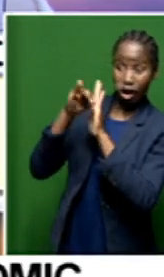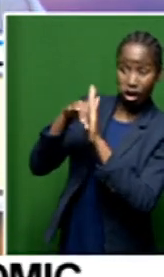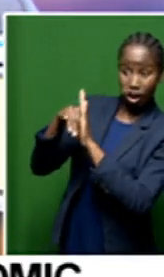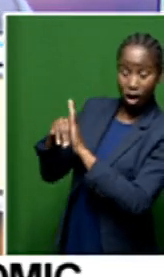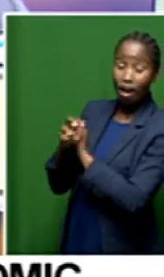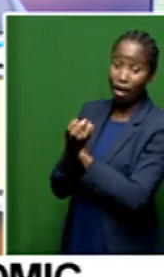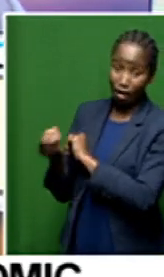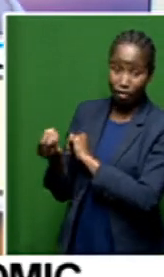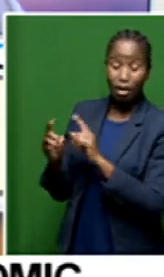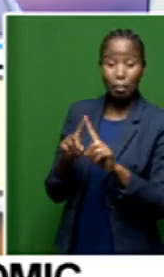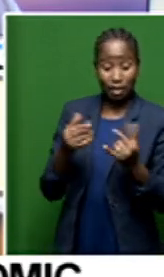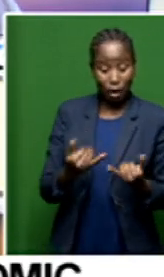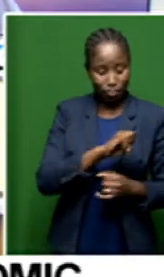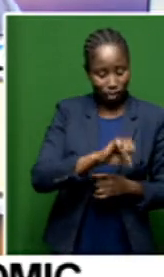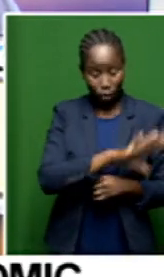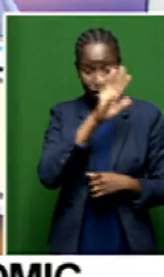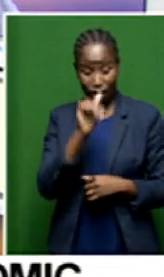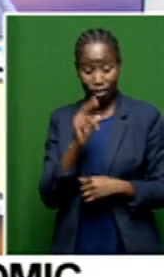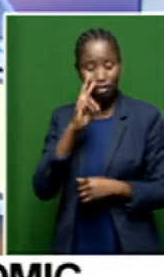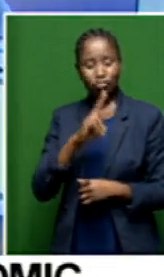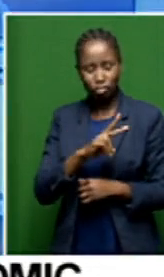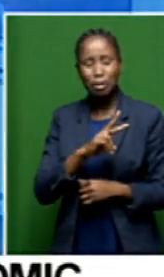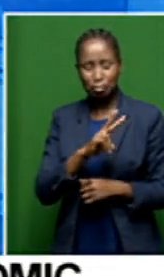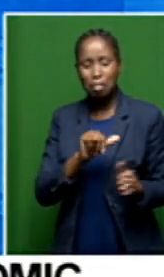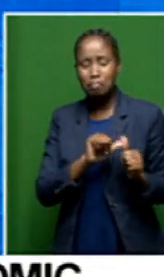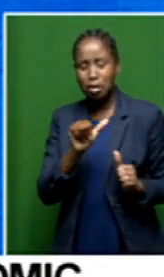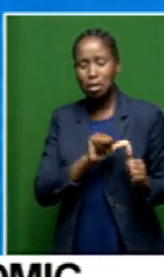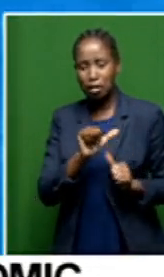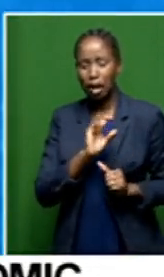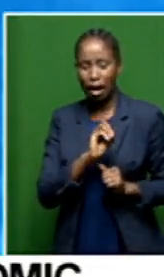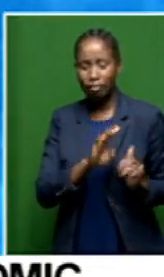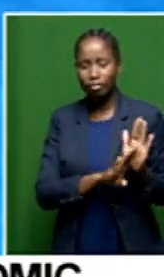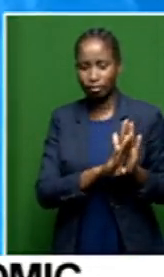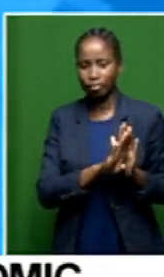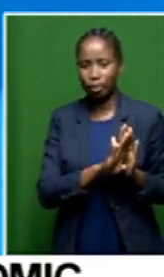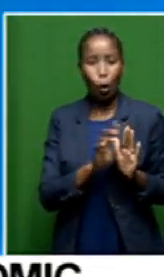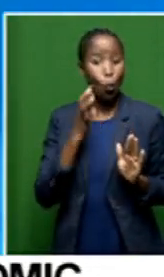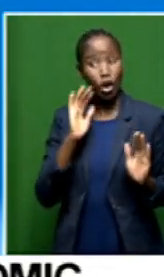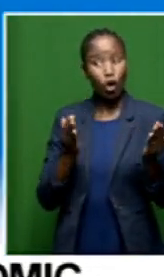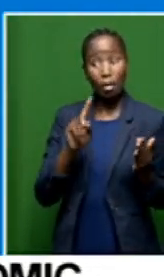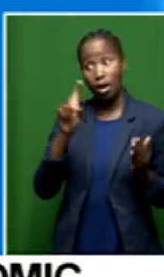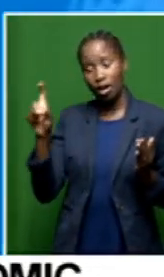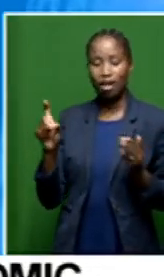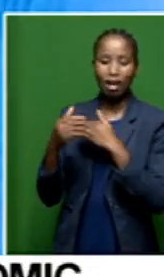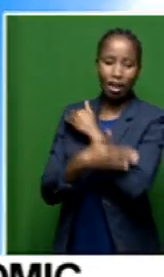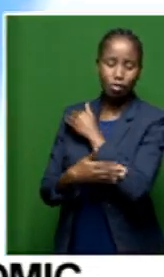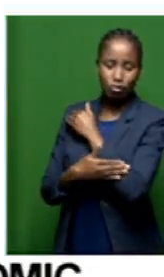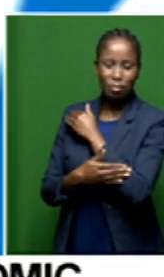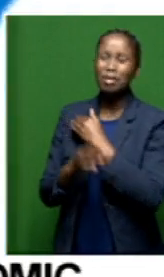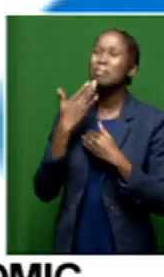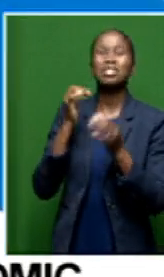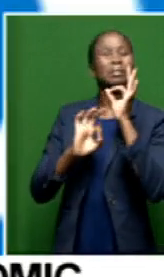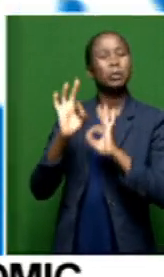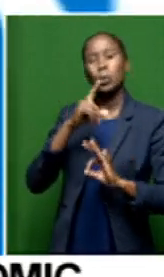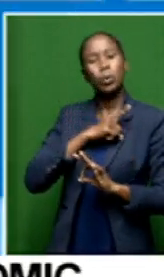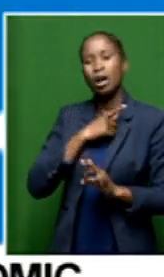forecast. So South Africa actually looking a lot better than perhaps other countries. Maybe you can tell us firstly why and